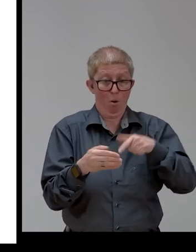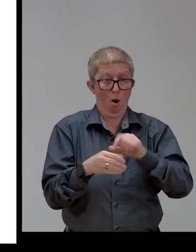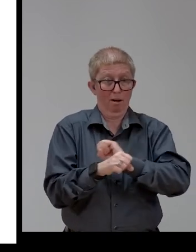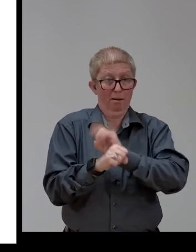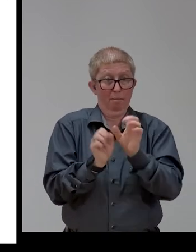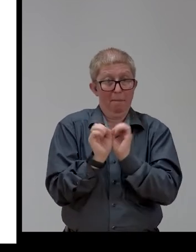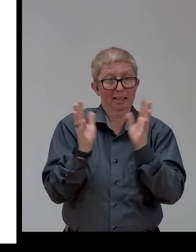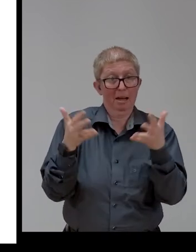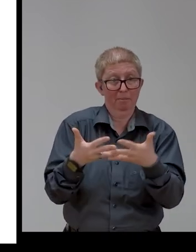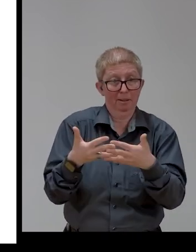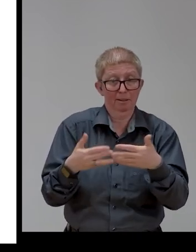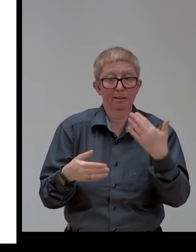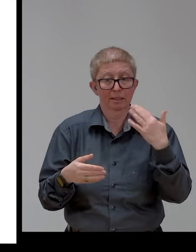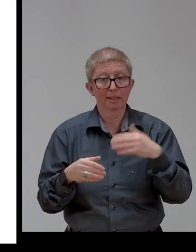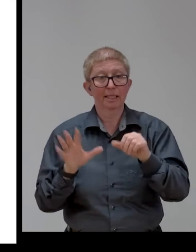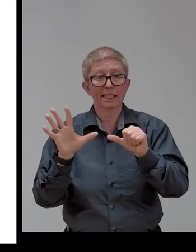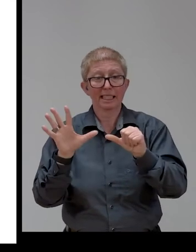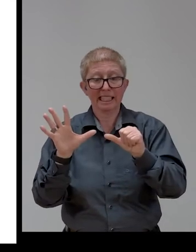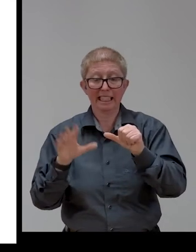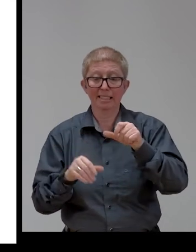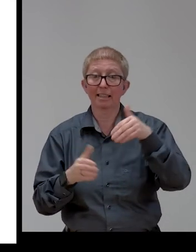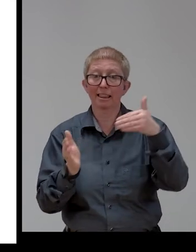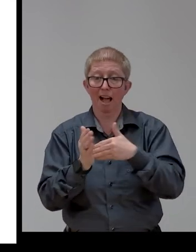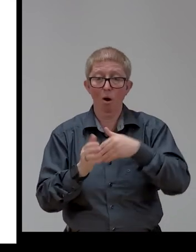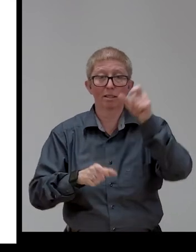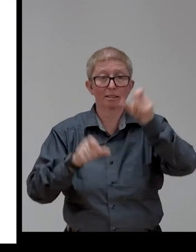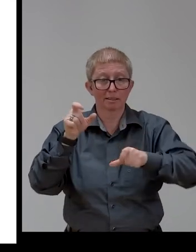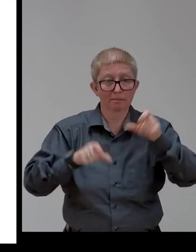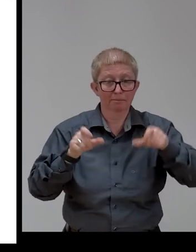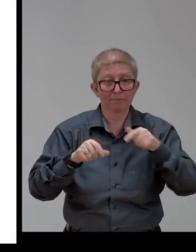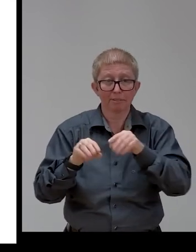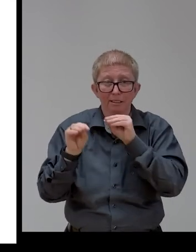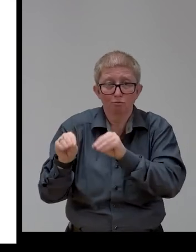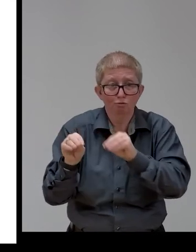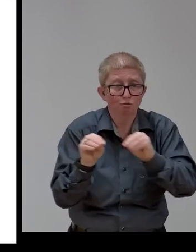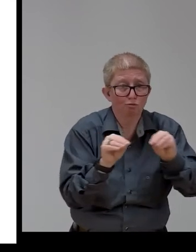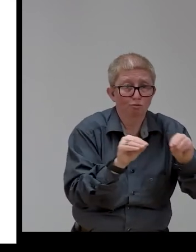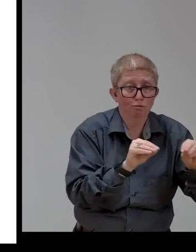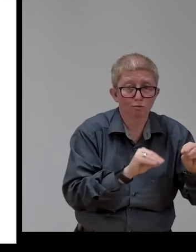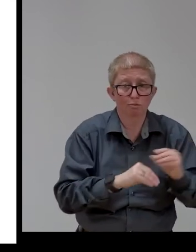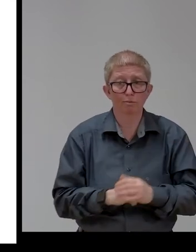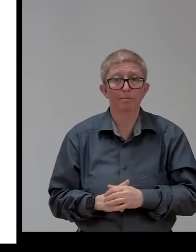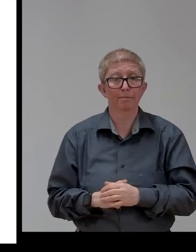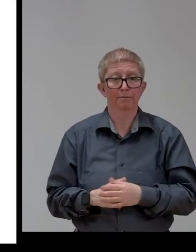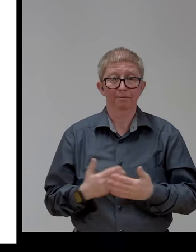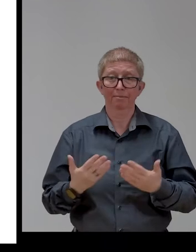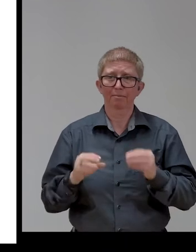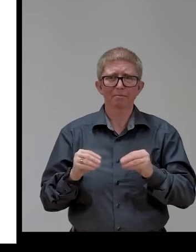6,500. And to achieve that, our training program includes digital literacy, as I